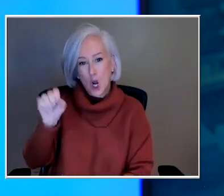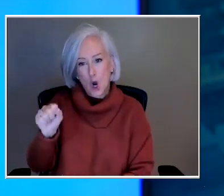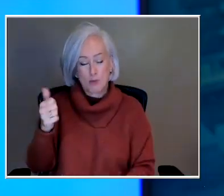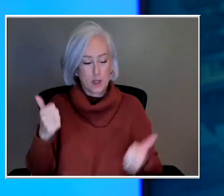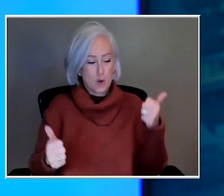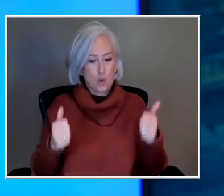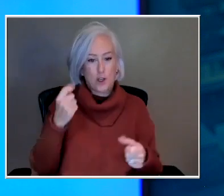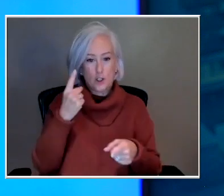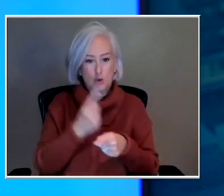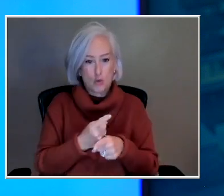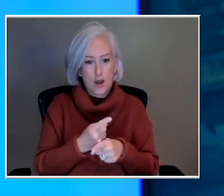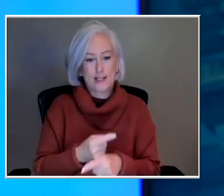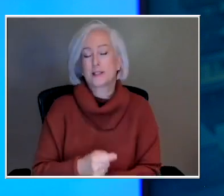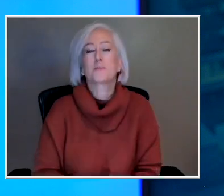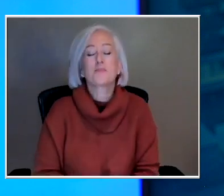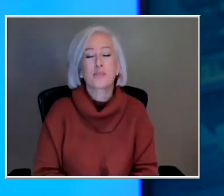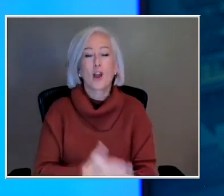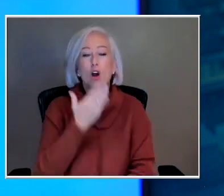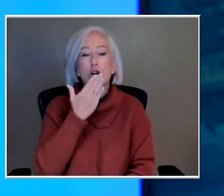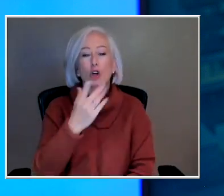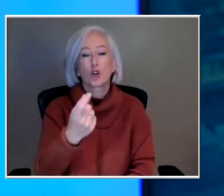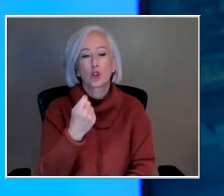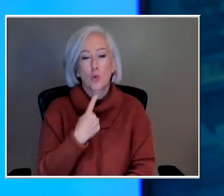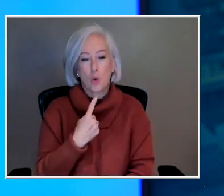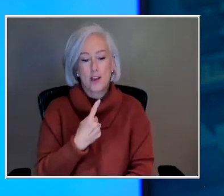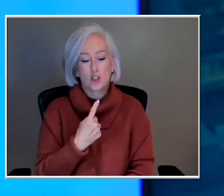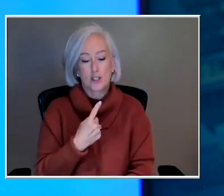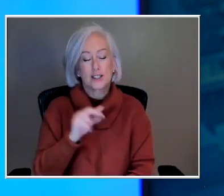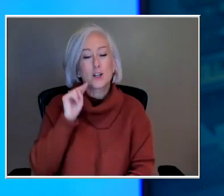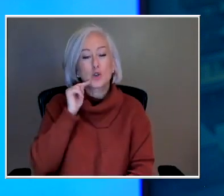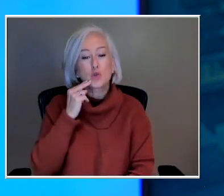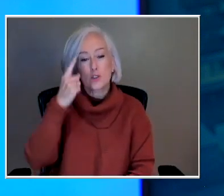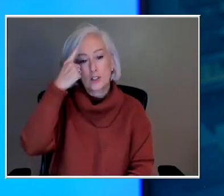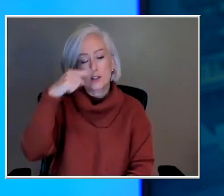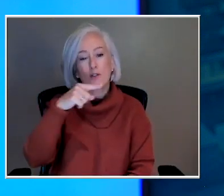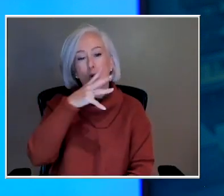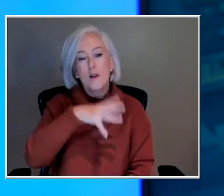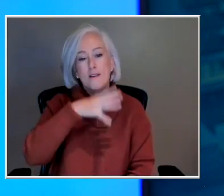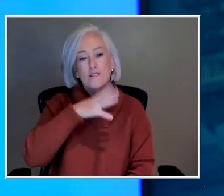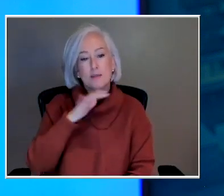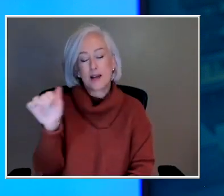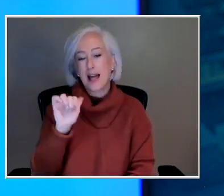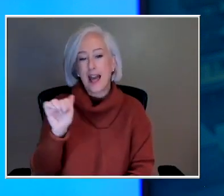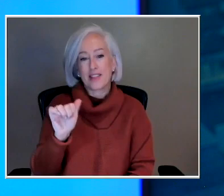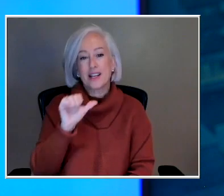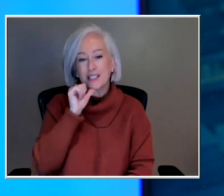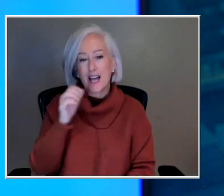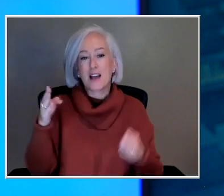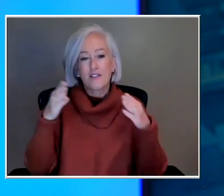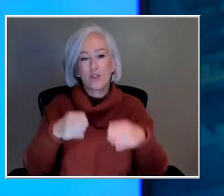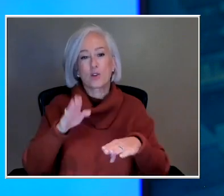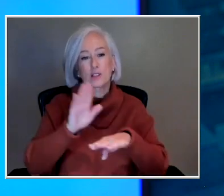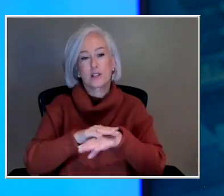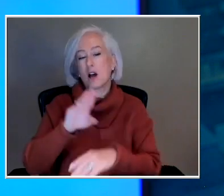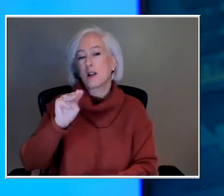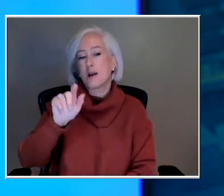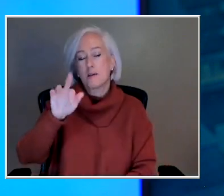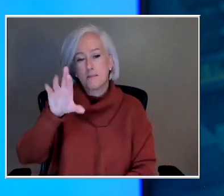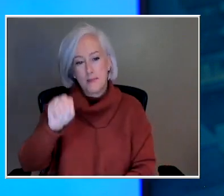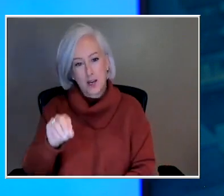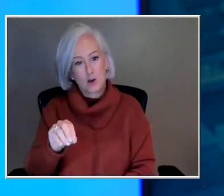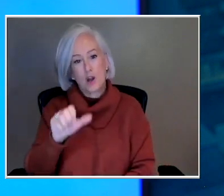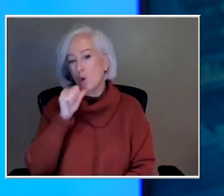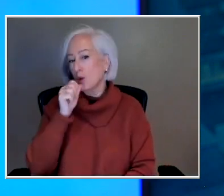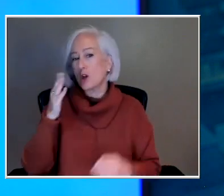question. And actually, when it comes to the nutrition of female athletes, we don't focus on macronutrients like protein and carb intake first. We